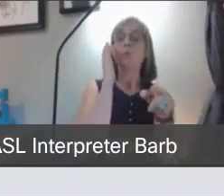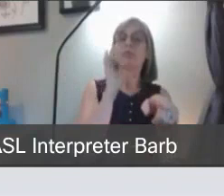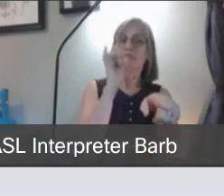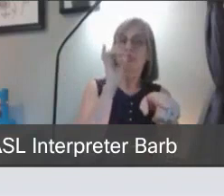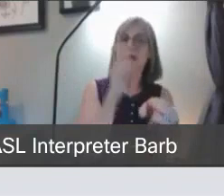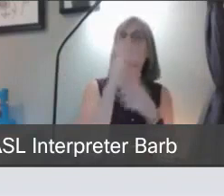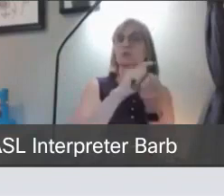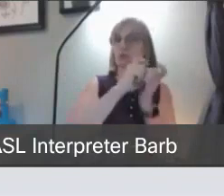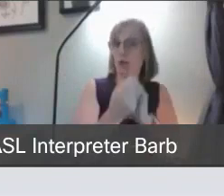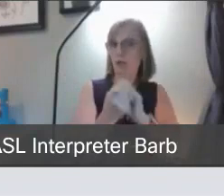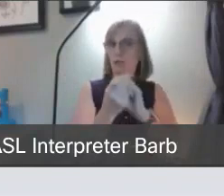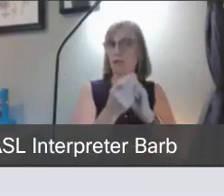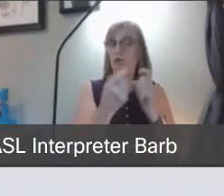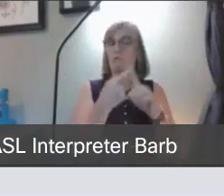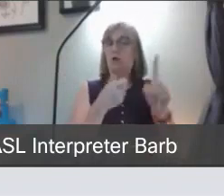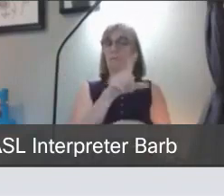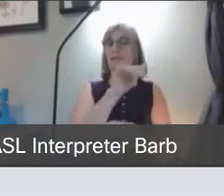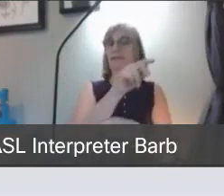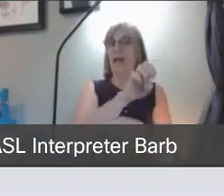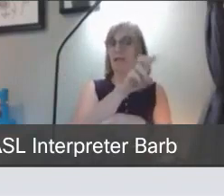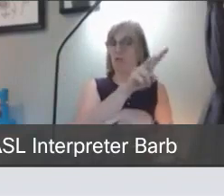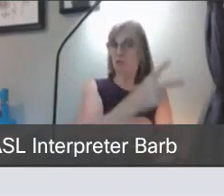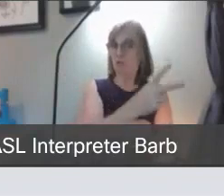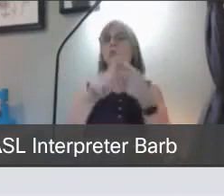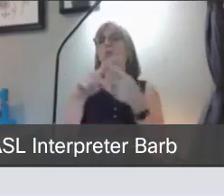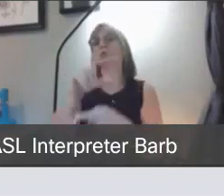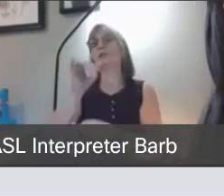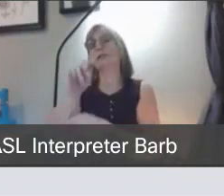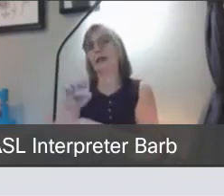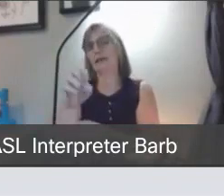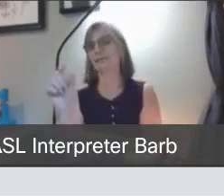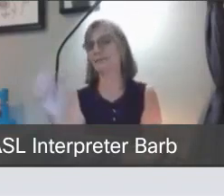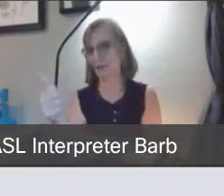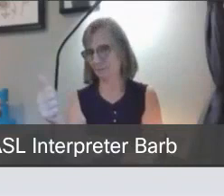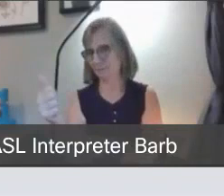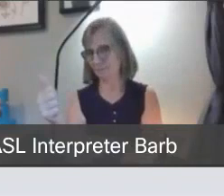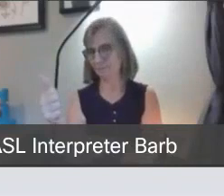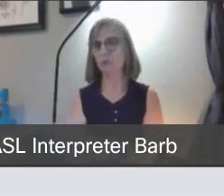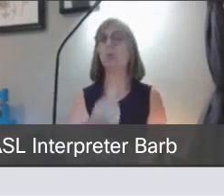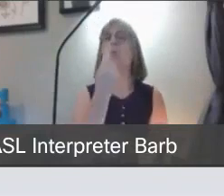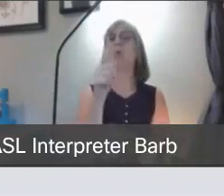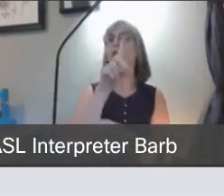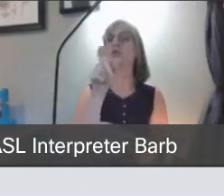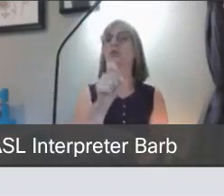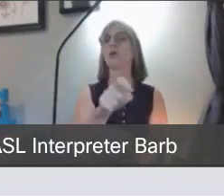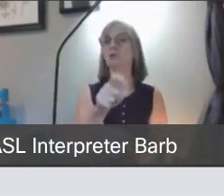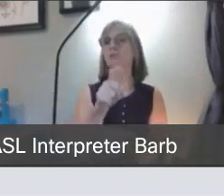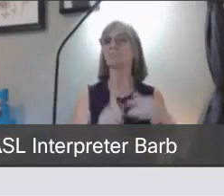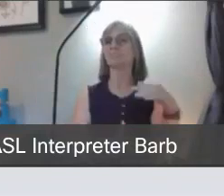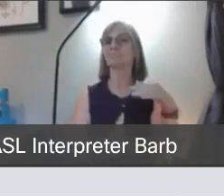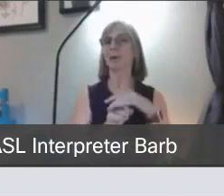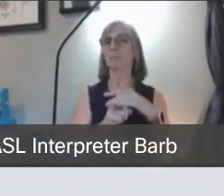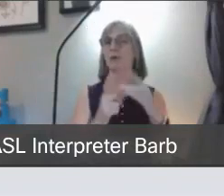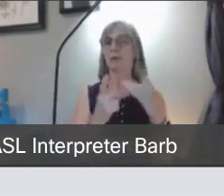Addition. And one other question that has come up during our discussions of this is, what will folks do who live in this